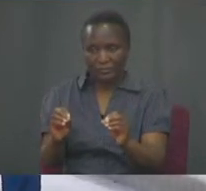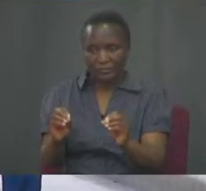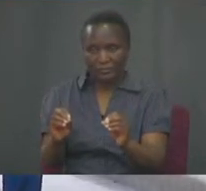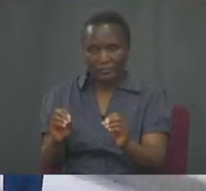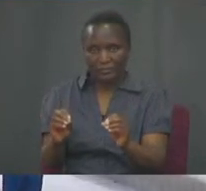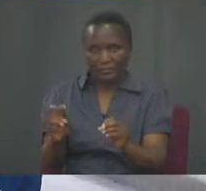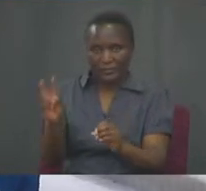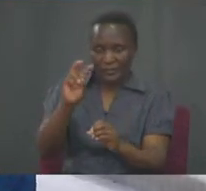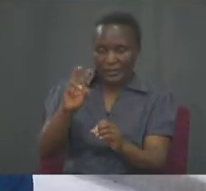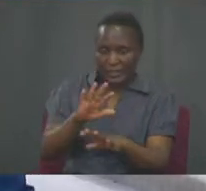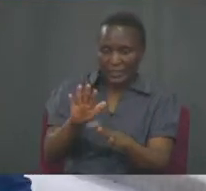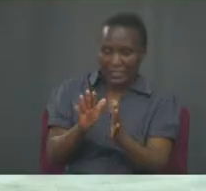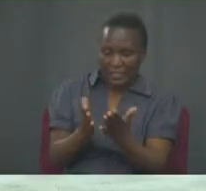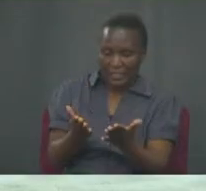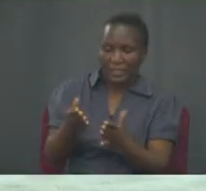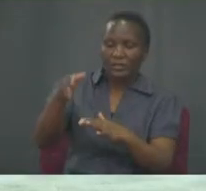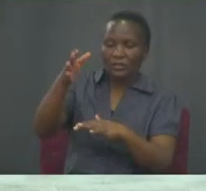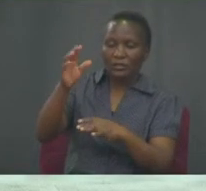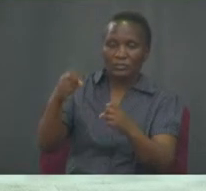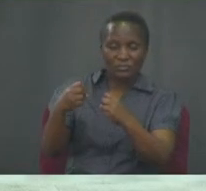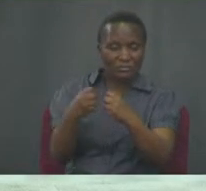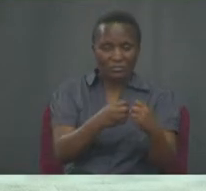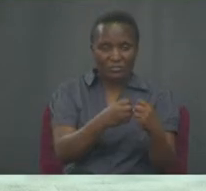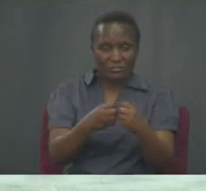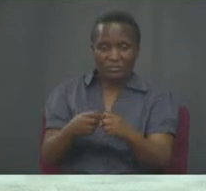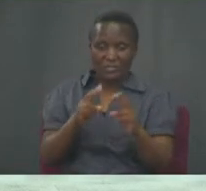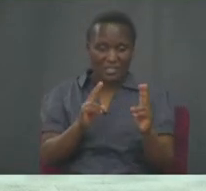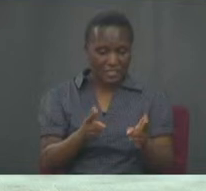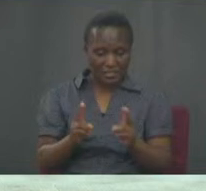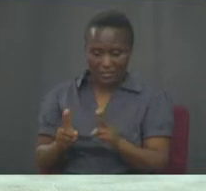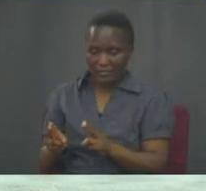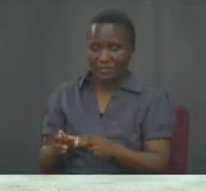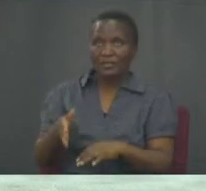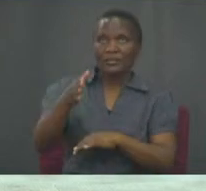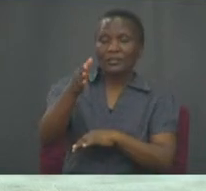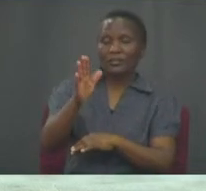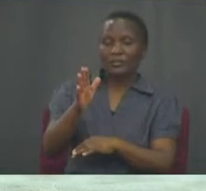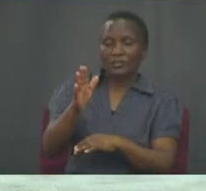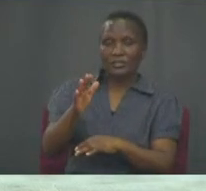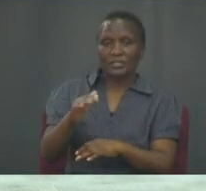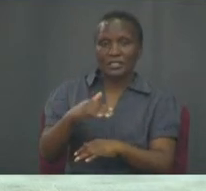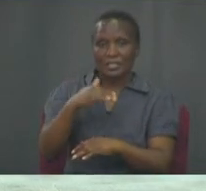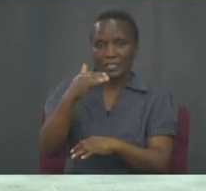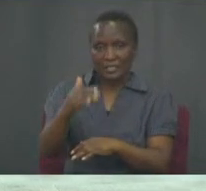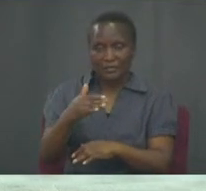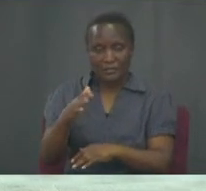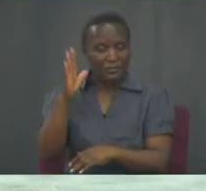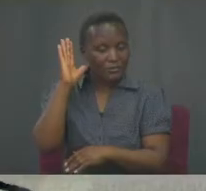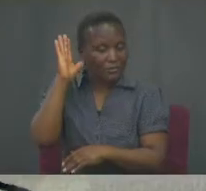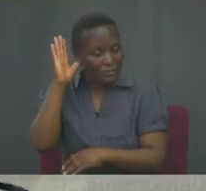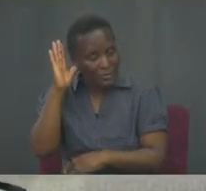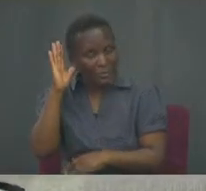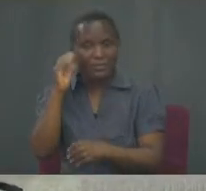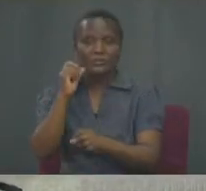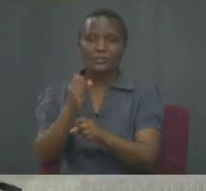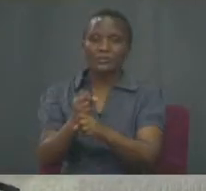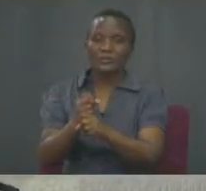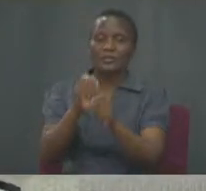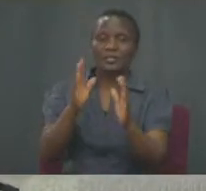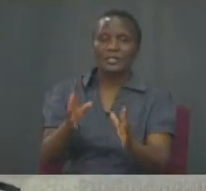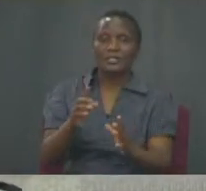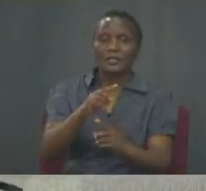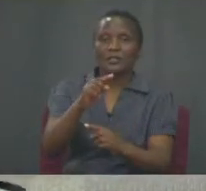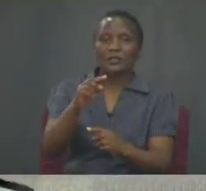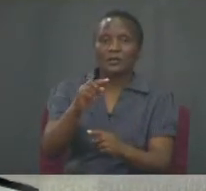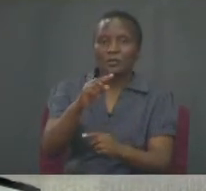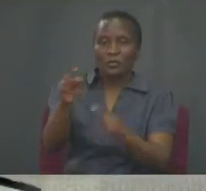You see how God fought? Nature, God's ever obedient servant. When God calls